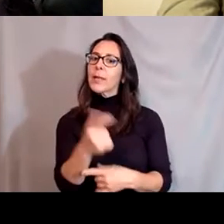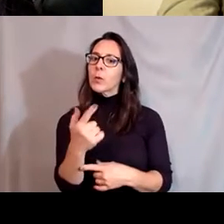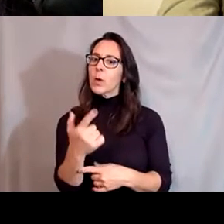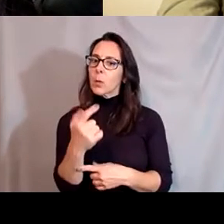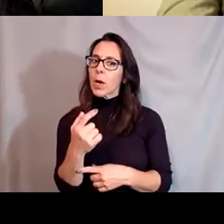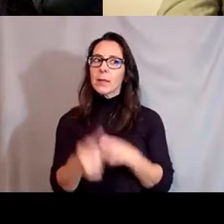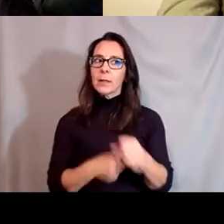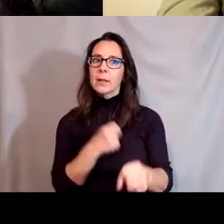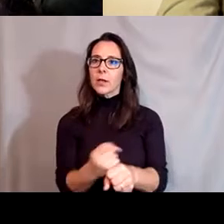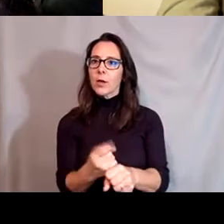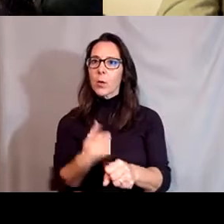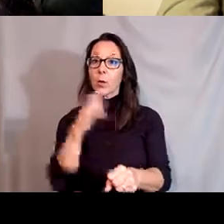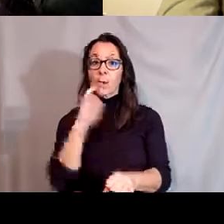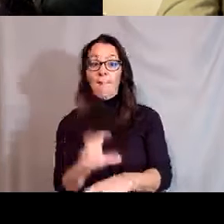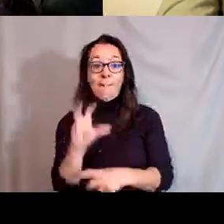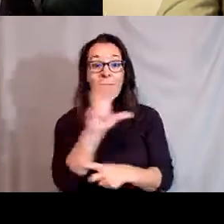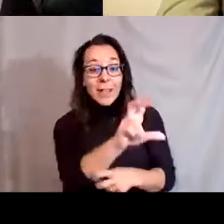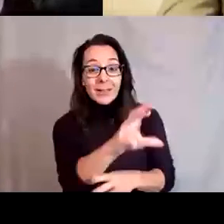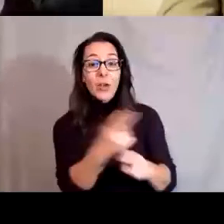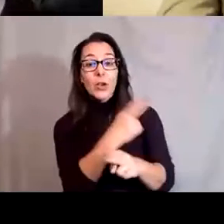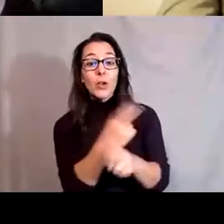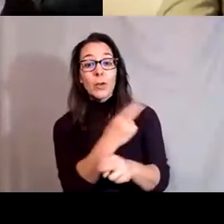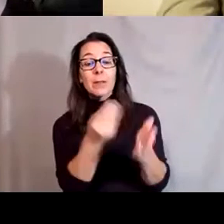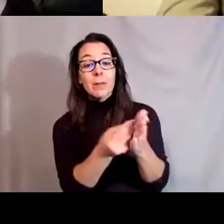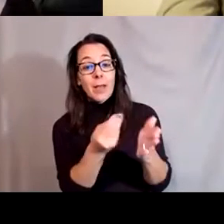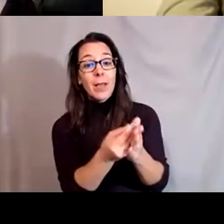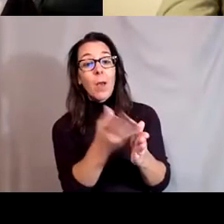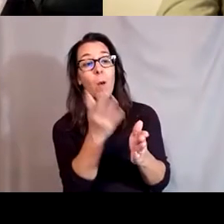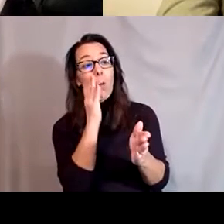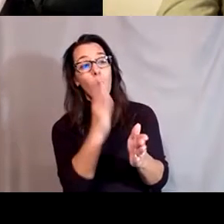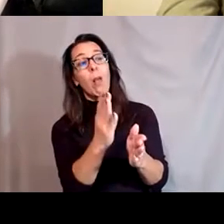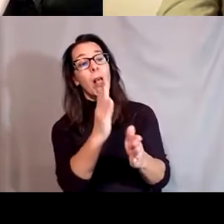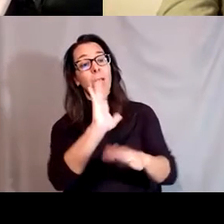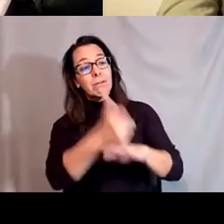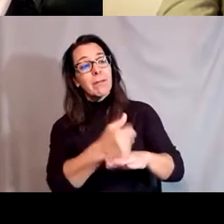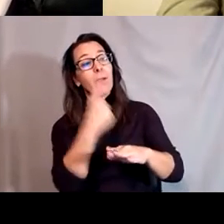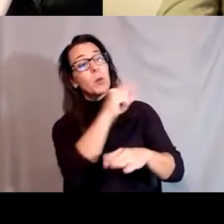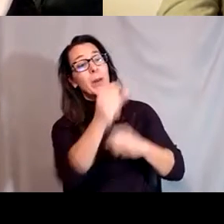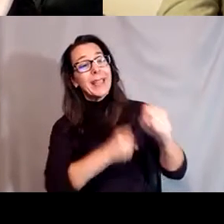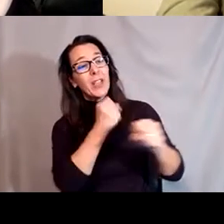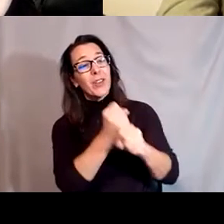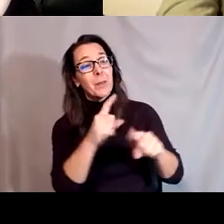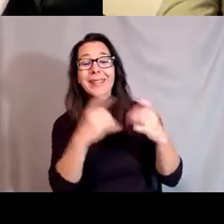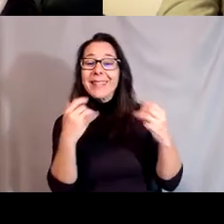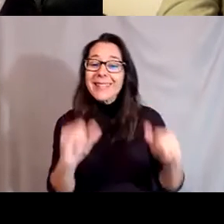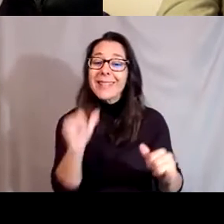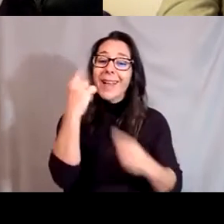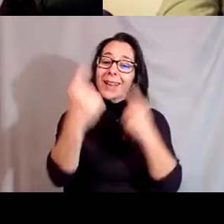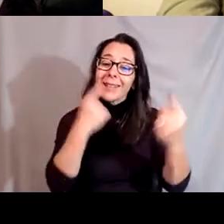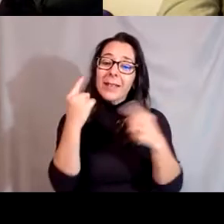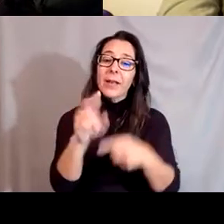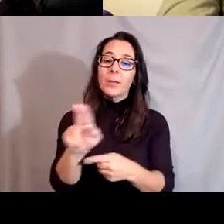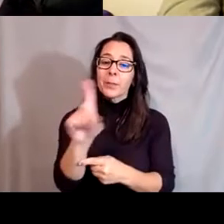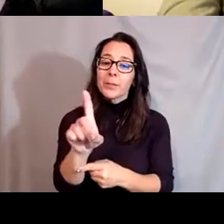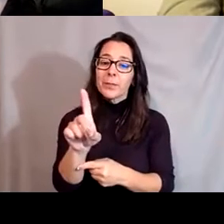years. And we're not using universal design. So to make that long story short is keep in mind that there's historic